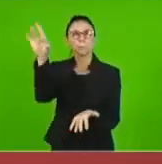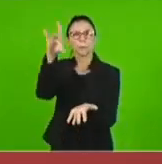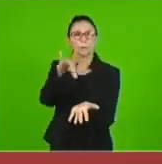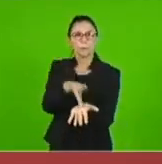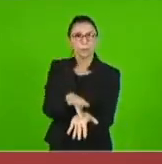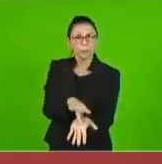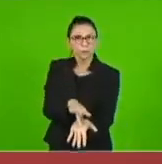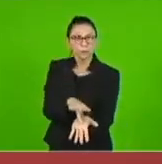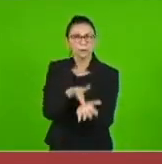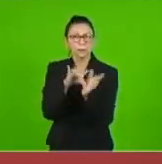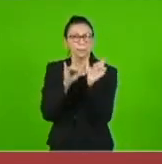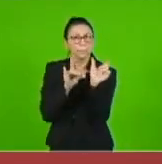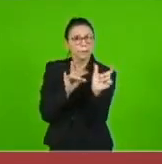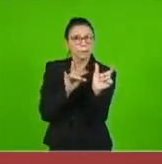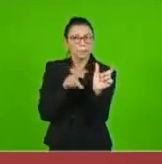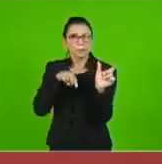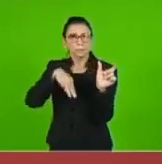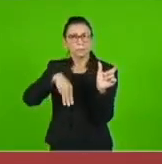22.